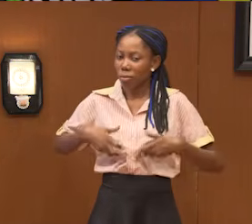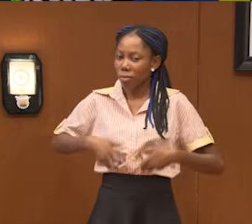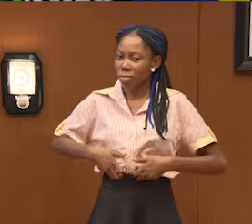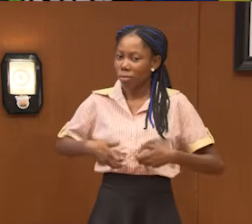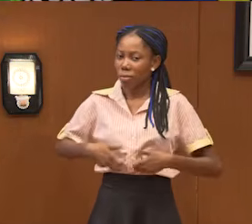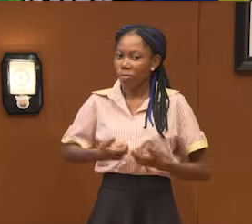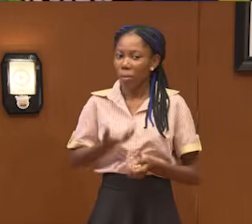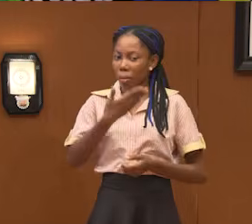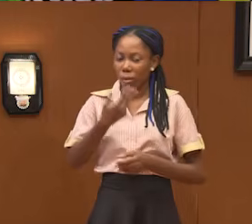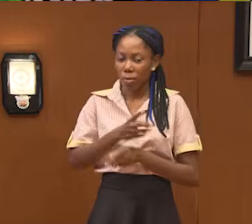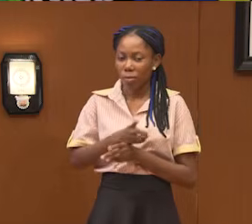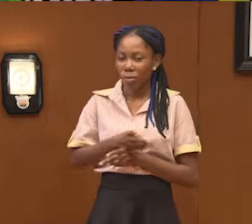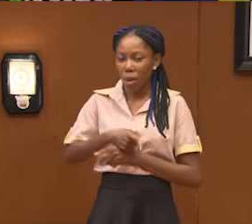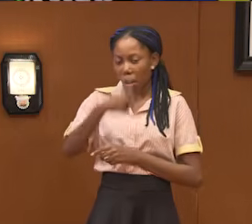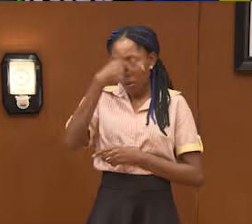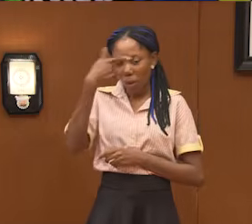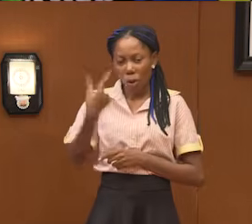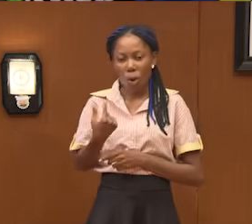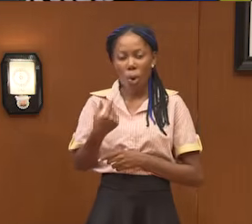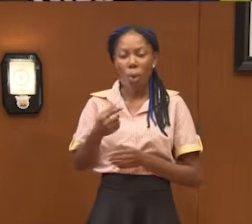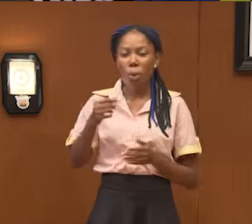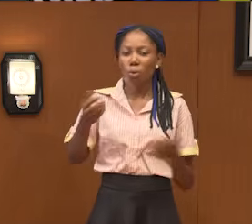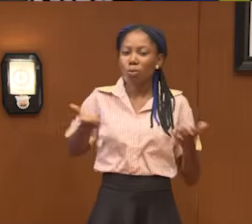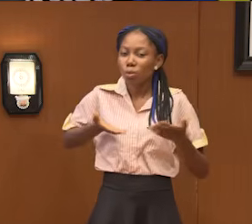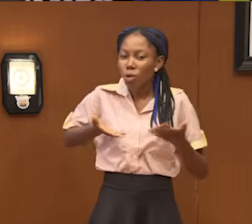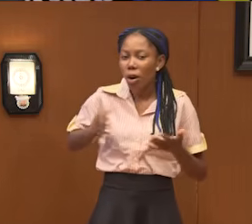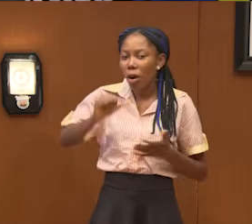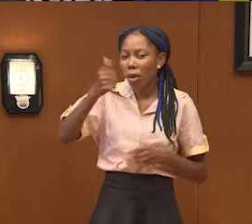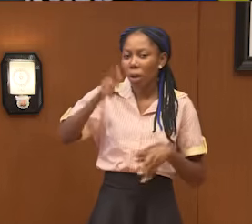Because what most people don't understand is